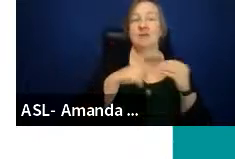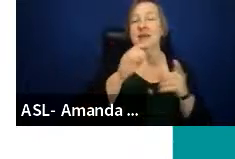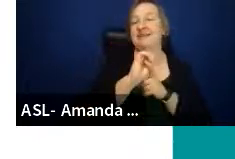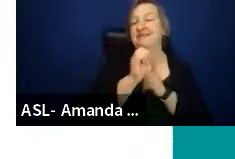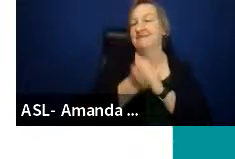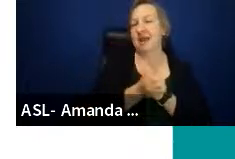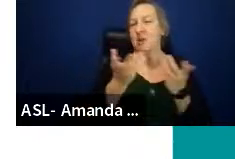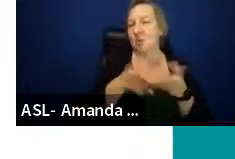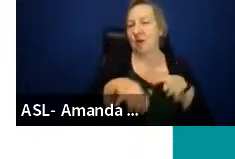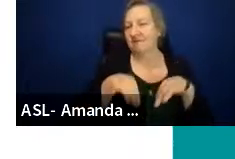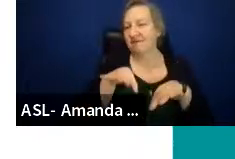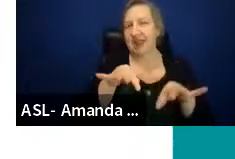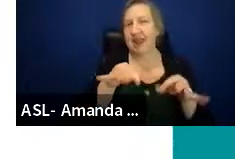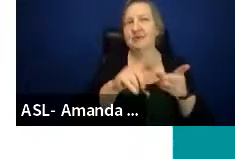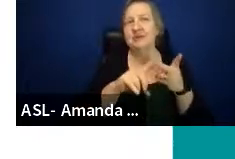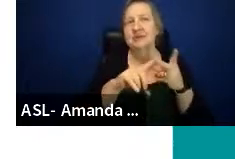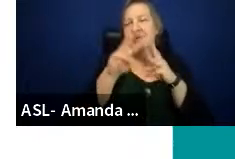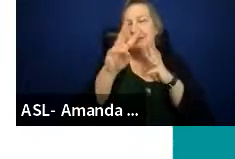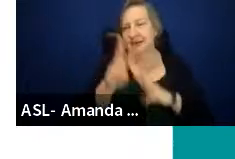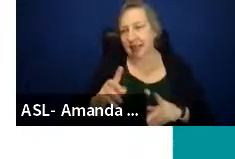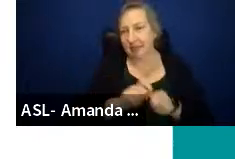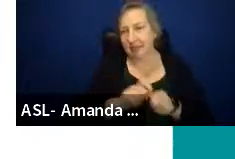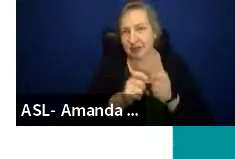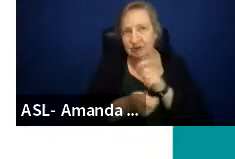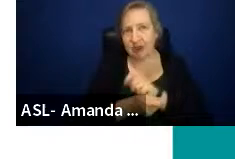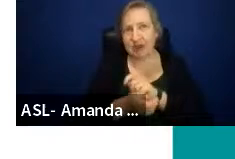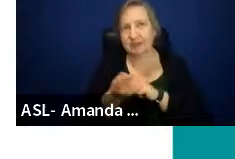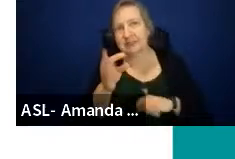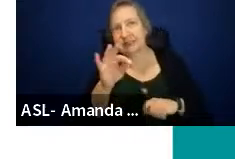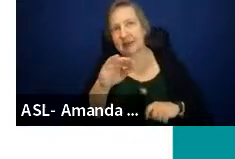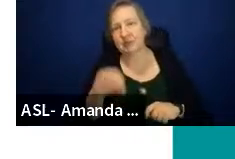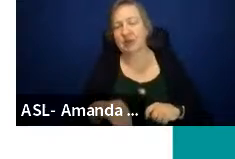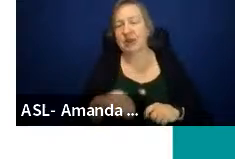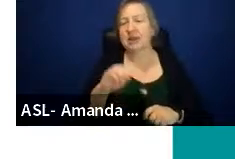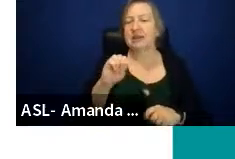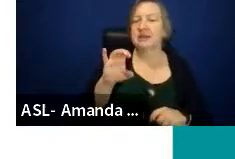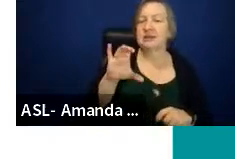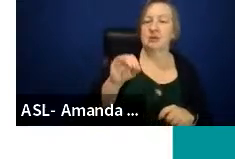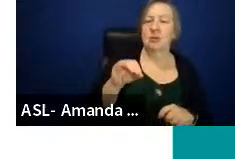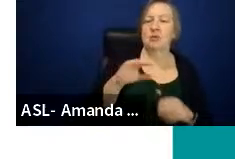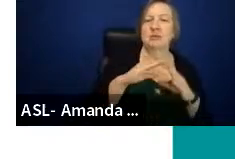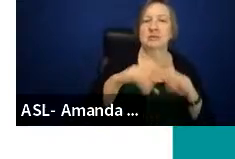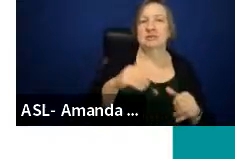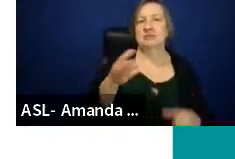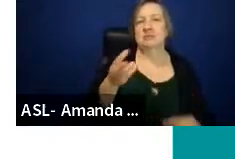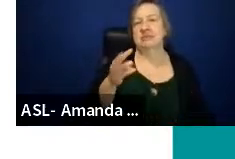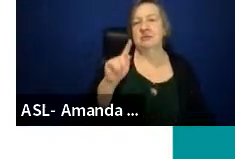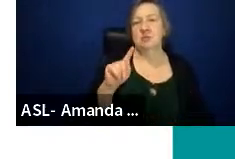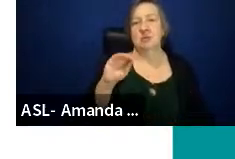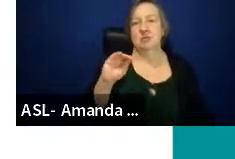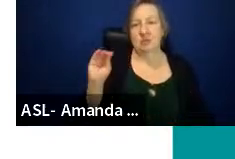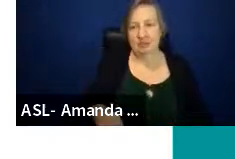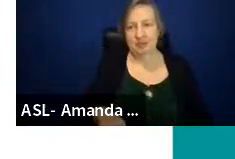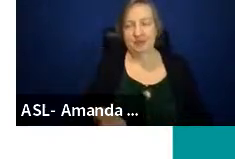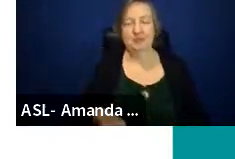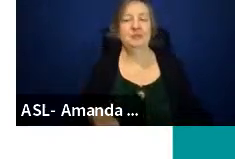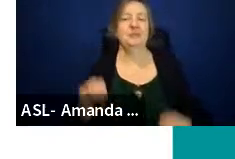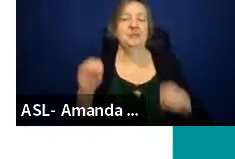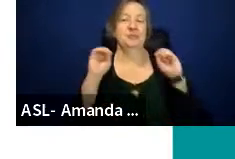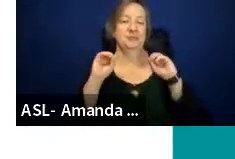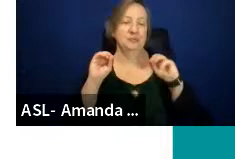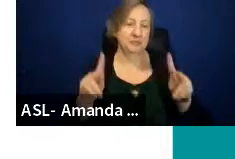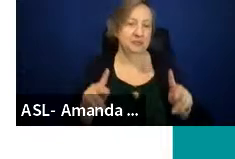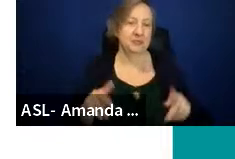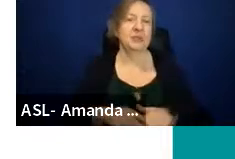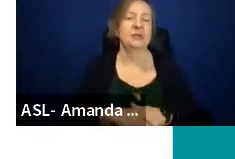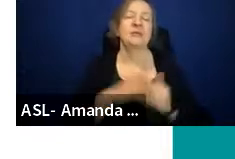findings, climate change, 69%, and ecosystems, 61%. Okay, so thank